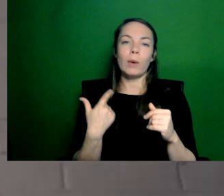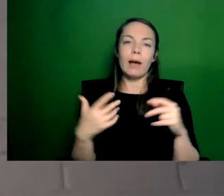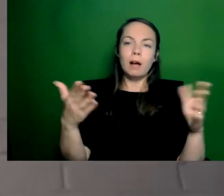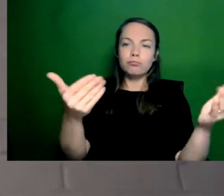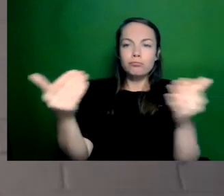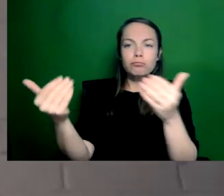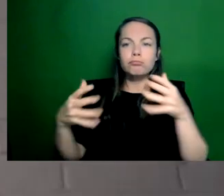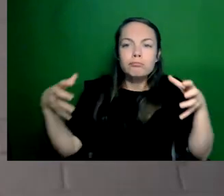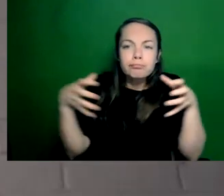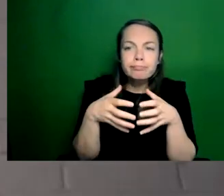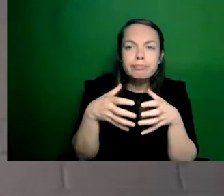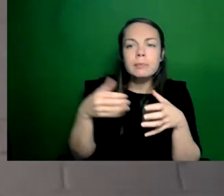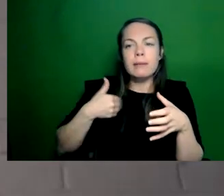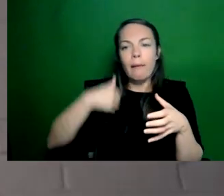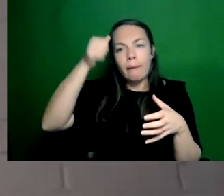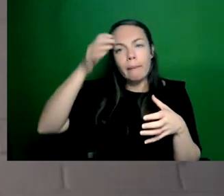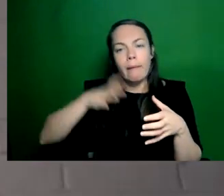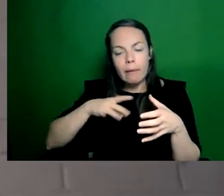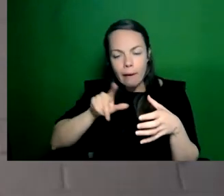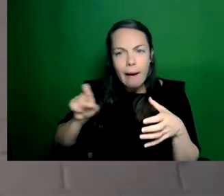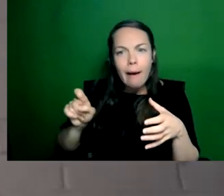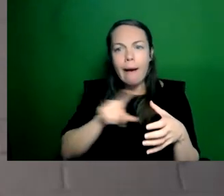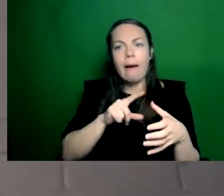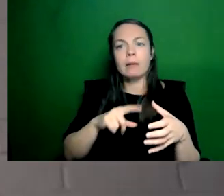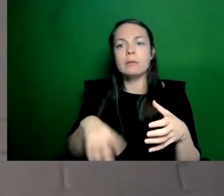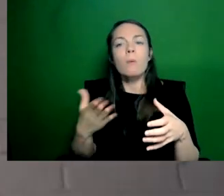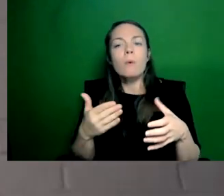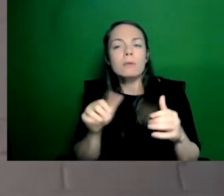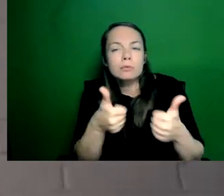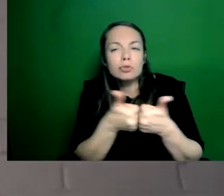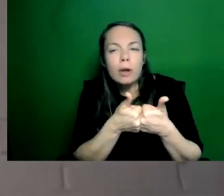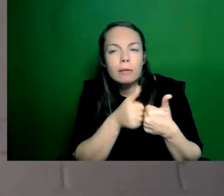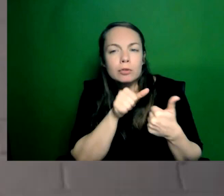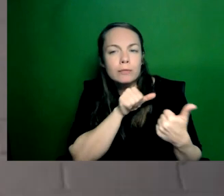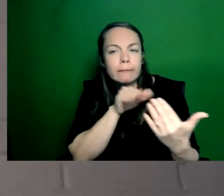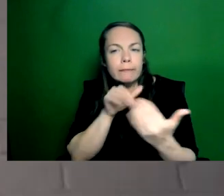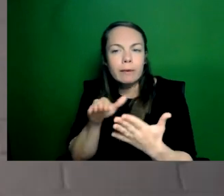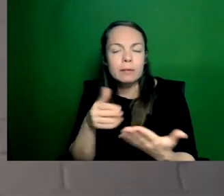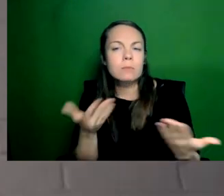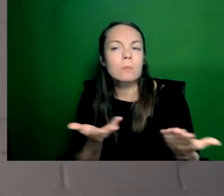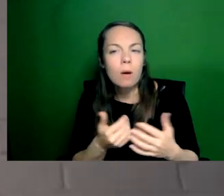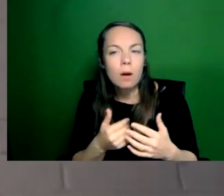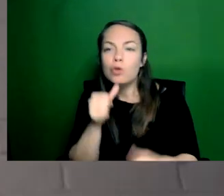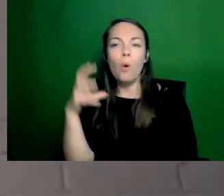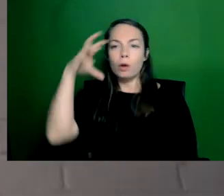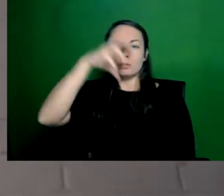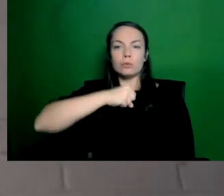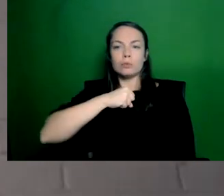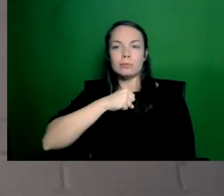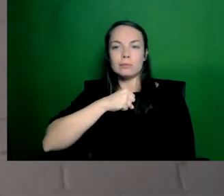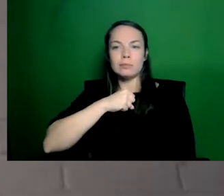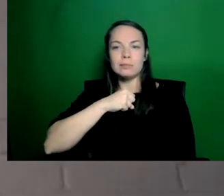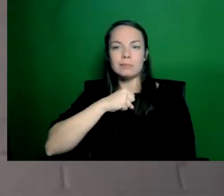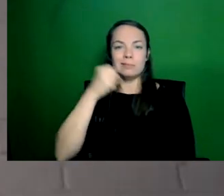men, finding out what the challenges are that they face, not just assuming, because, you know, none of us on this call